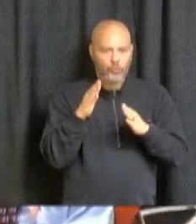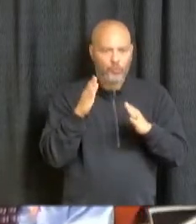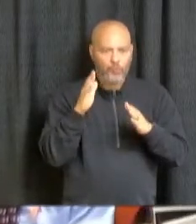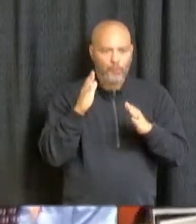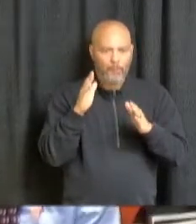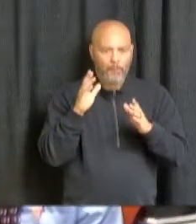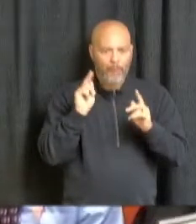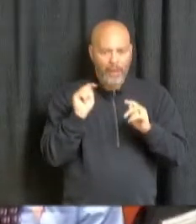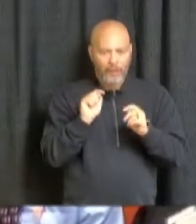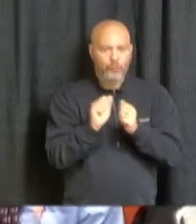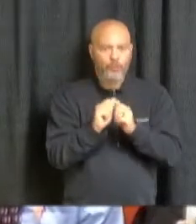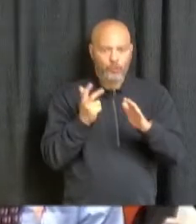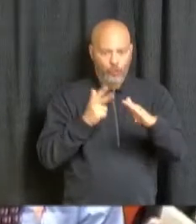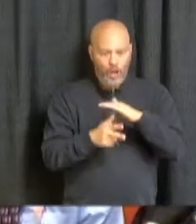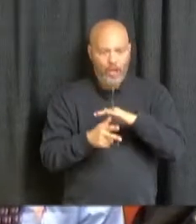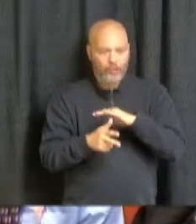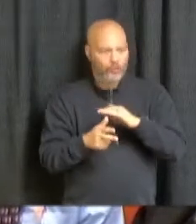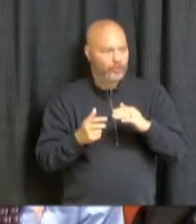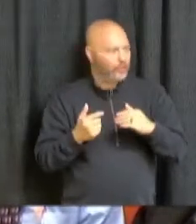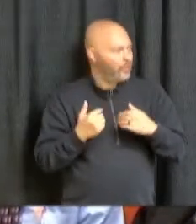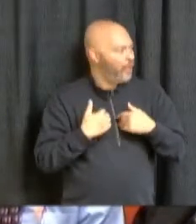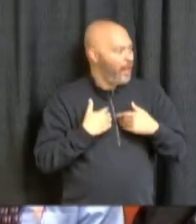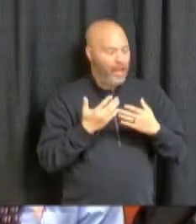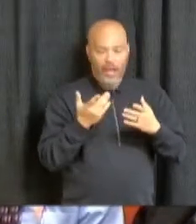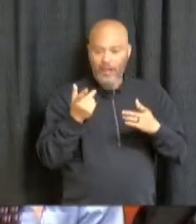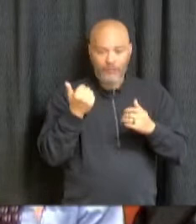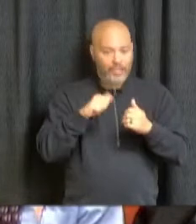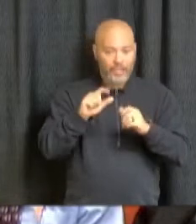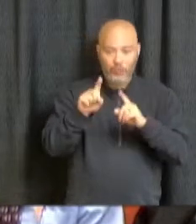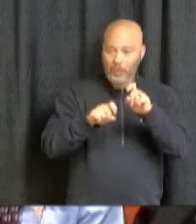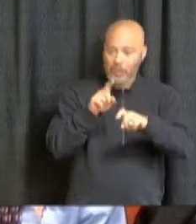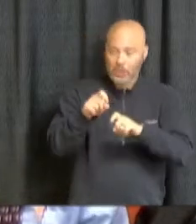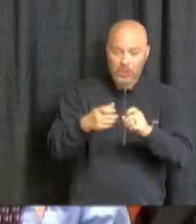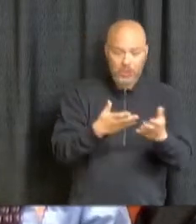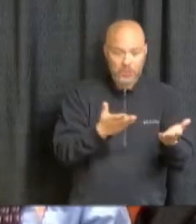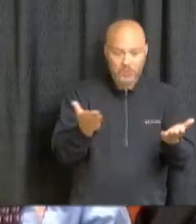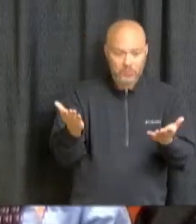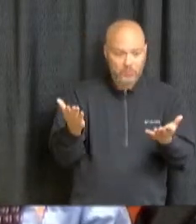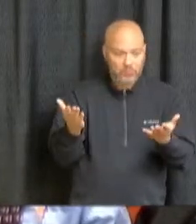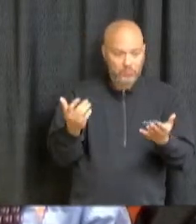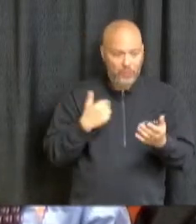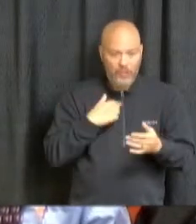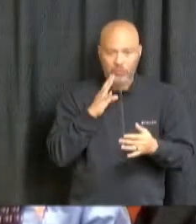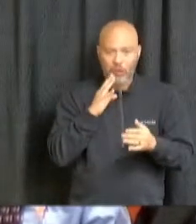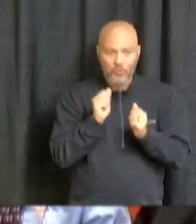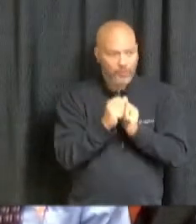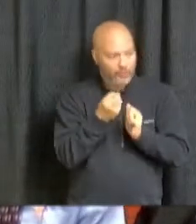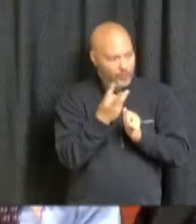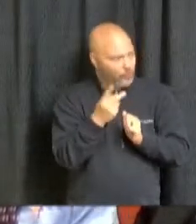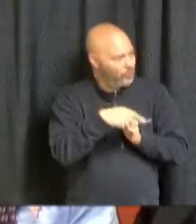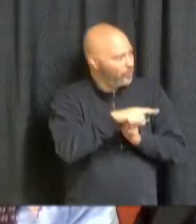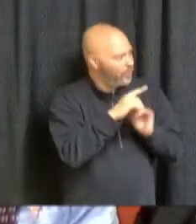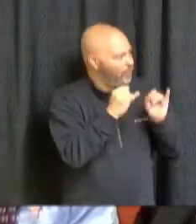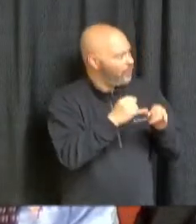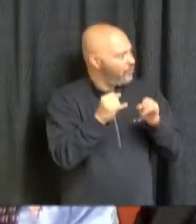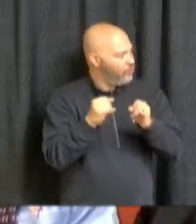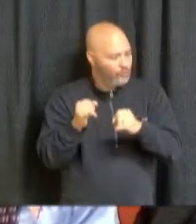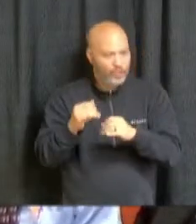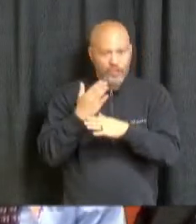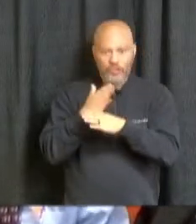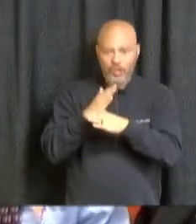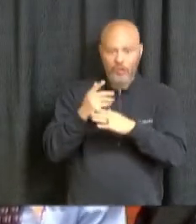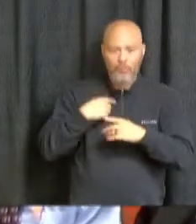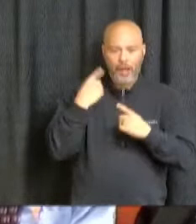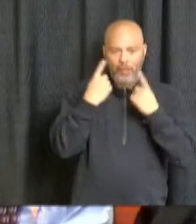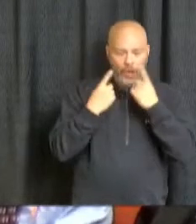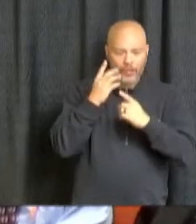garage. And I'm open to any questions. I've spoken to a couple of y'all individually and shared my